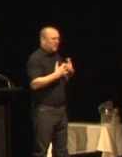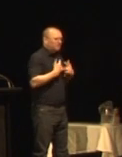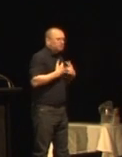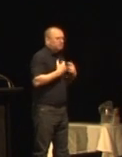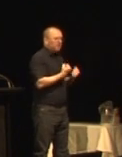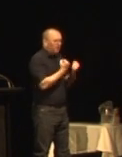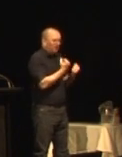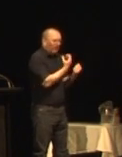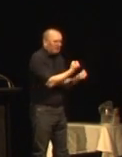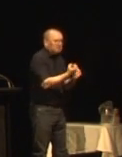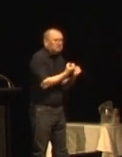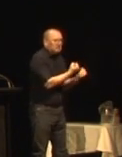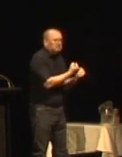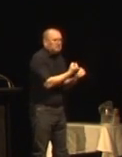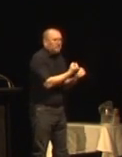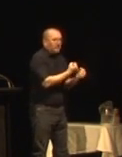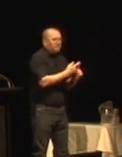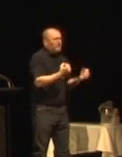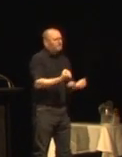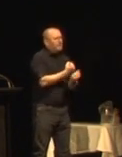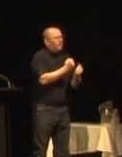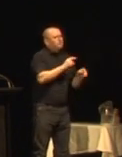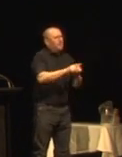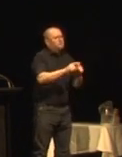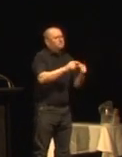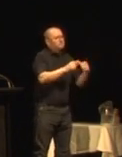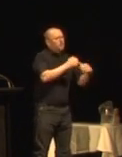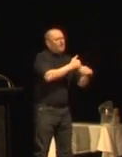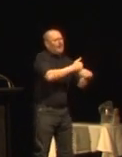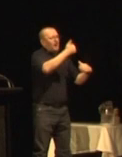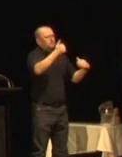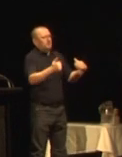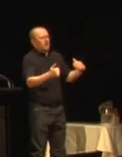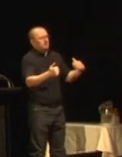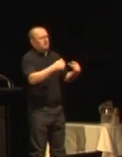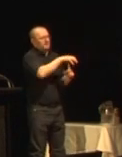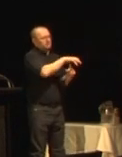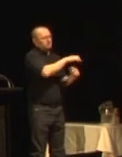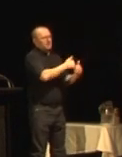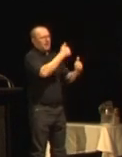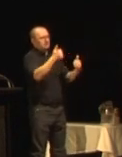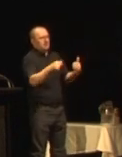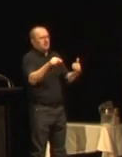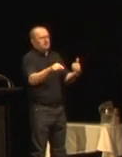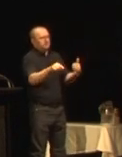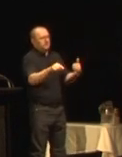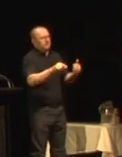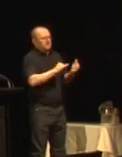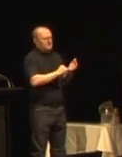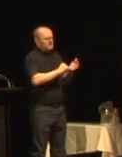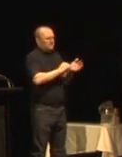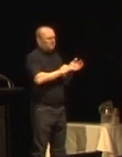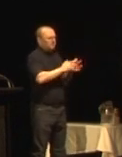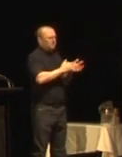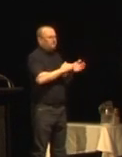Much of that power will come from outside the institution. I helped develop the Smithsonian Institution's first web and new media